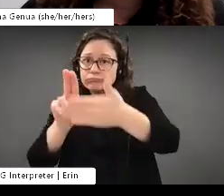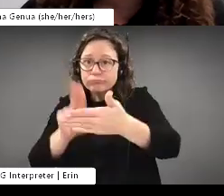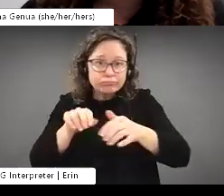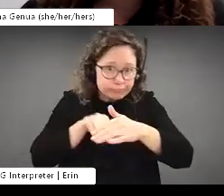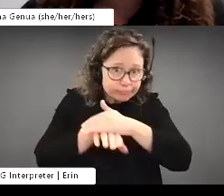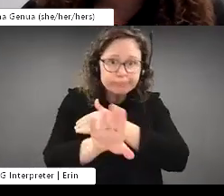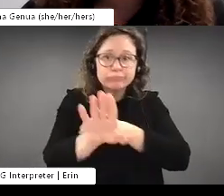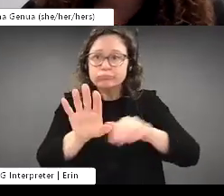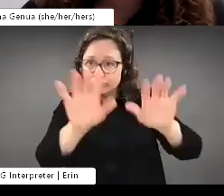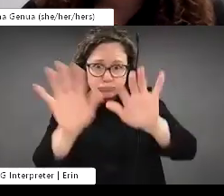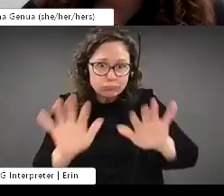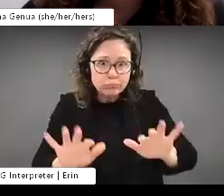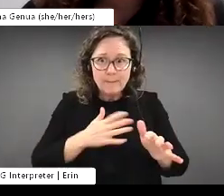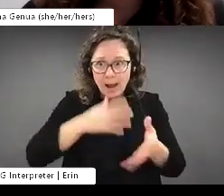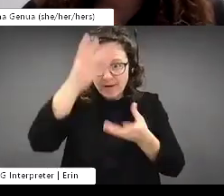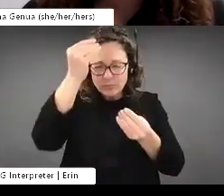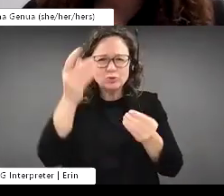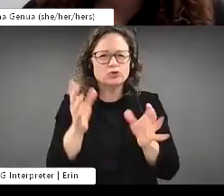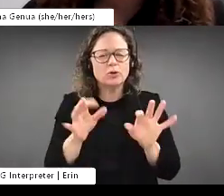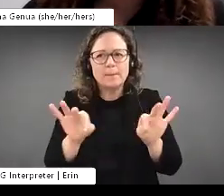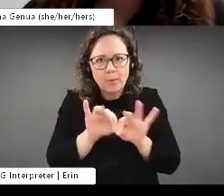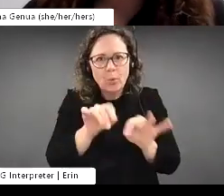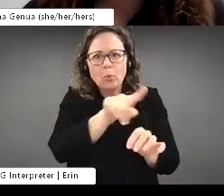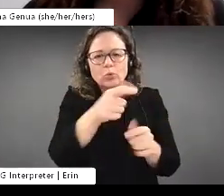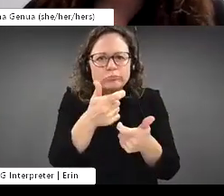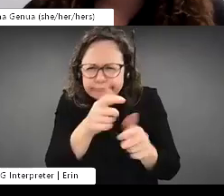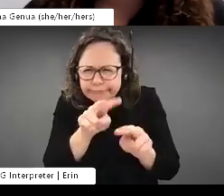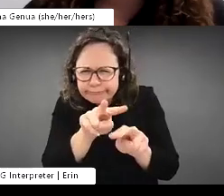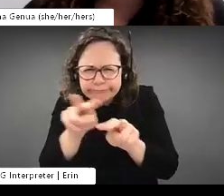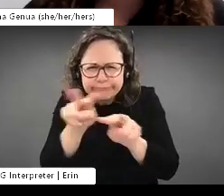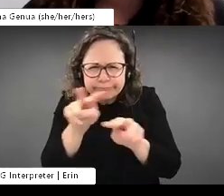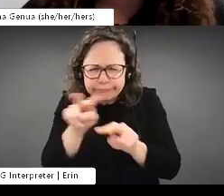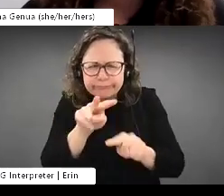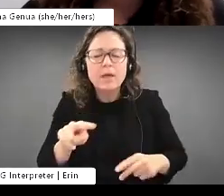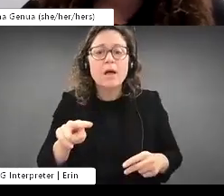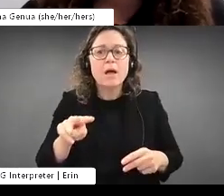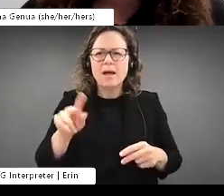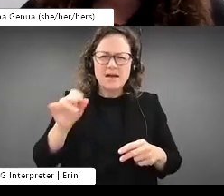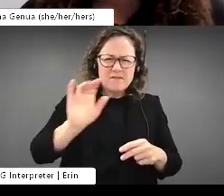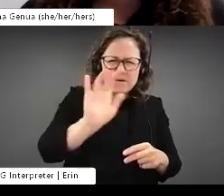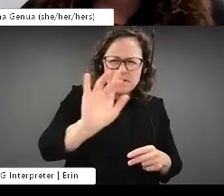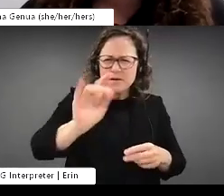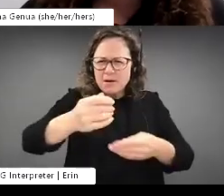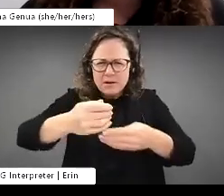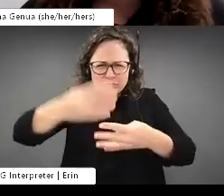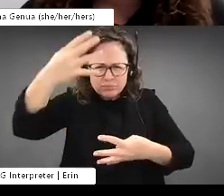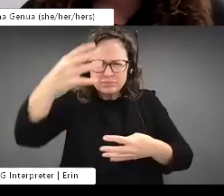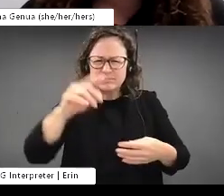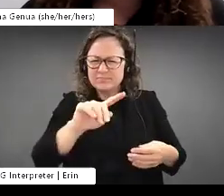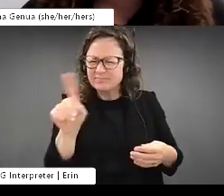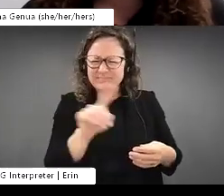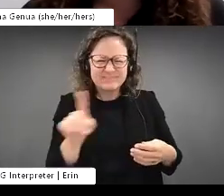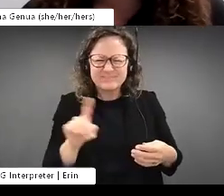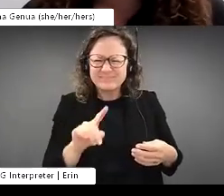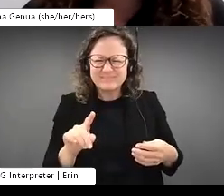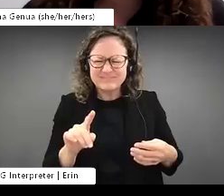what is happening in your bank accounts and online, and if there's something that feels that you know if